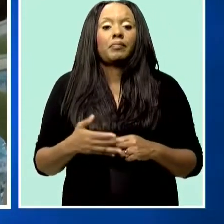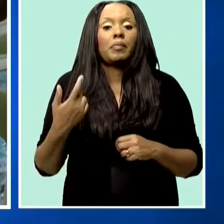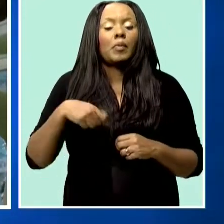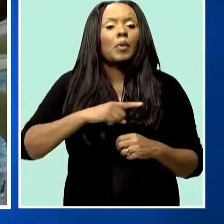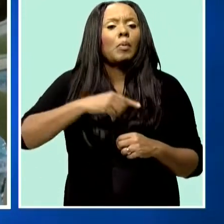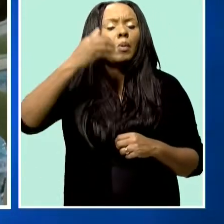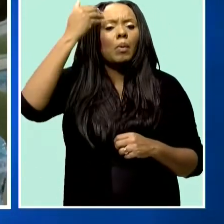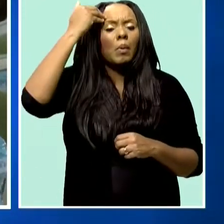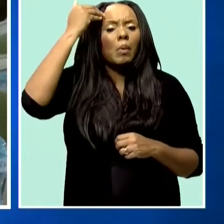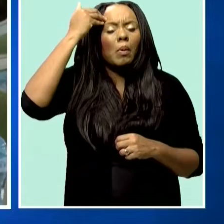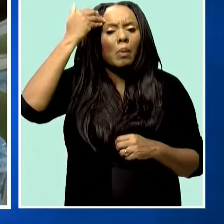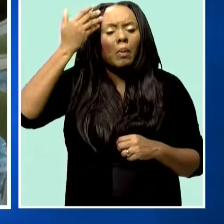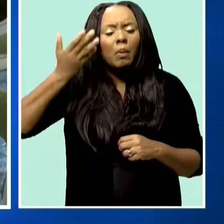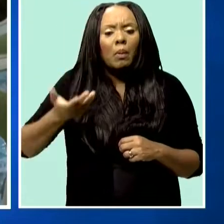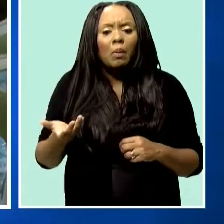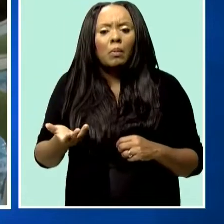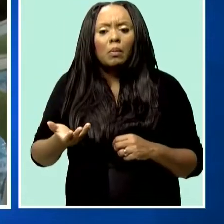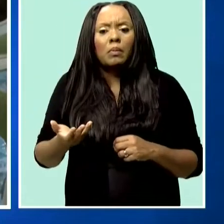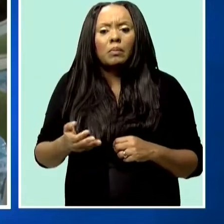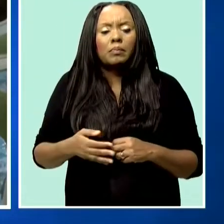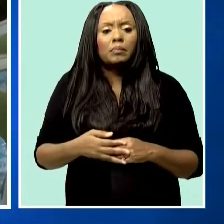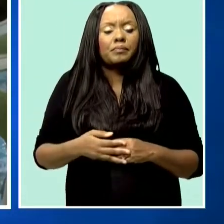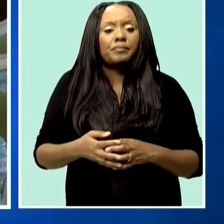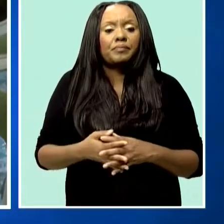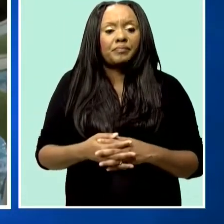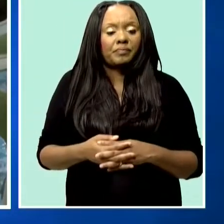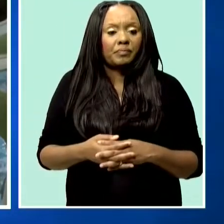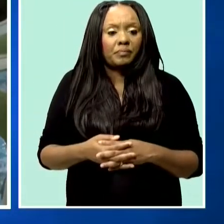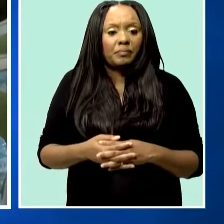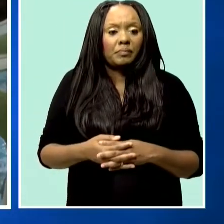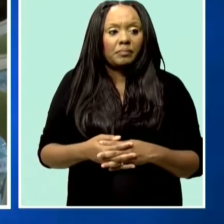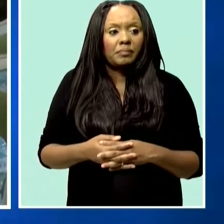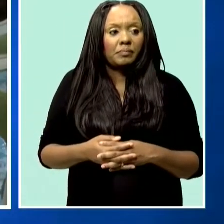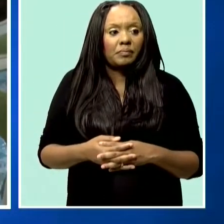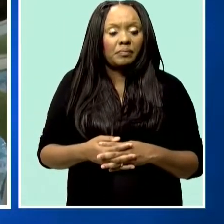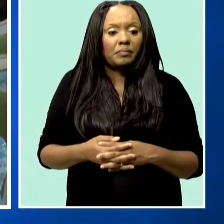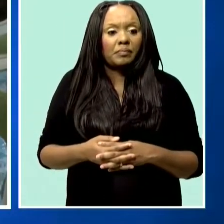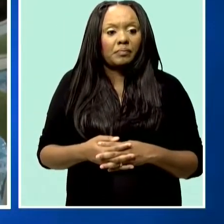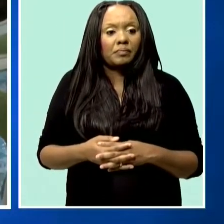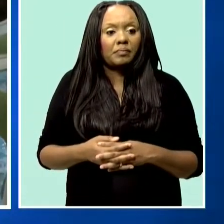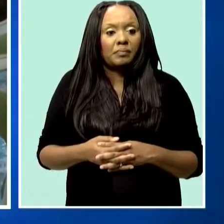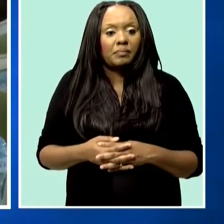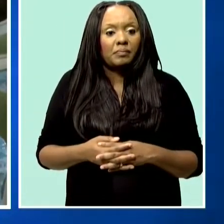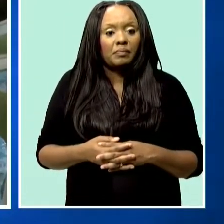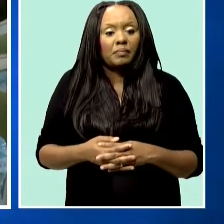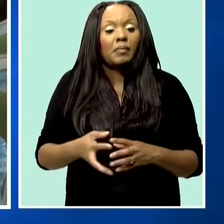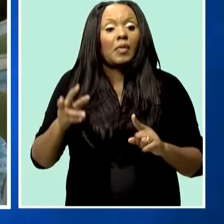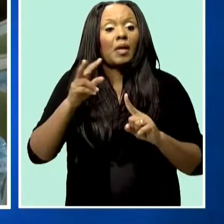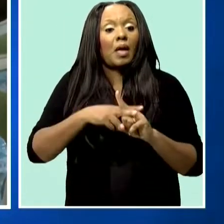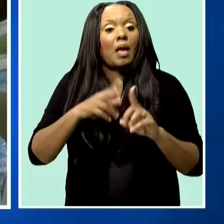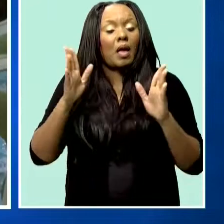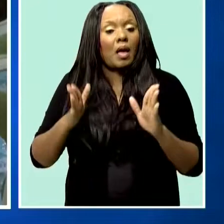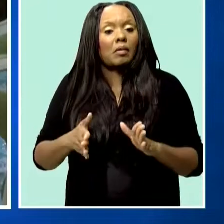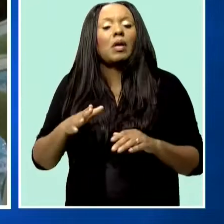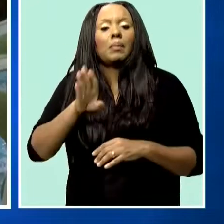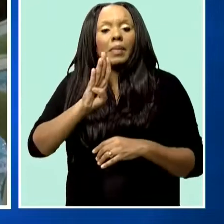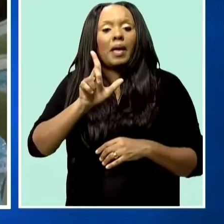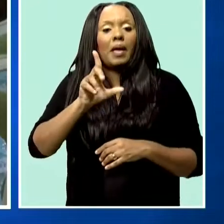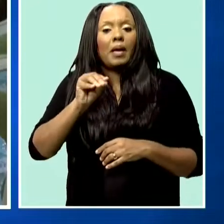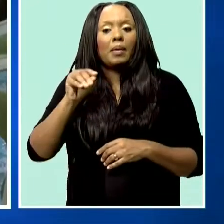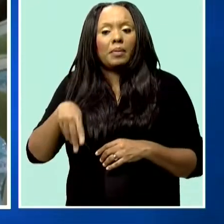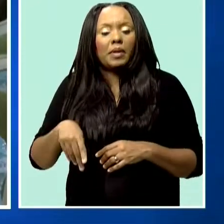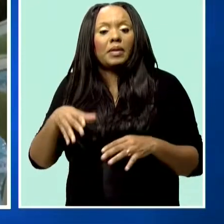point the applicant opted to pay their shareholders